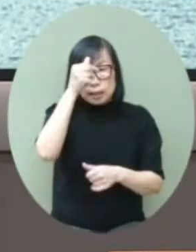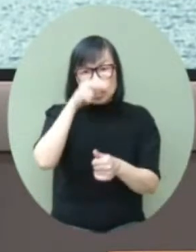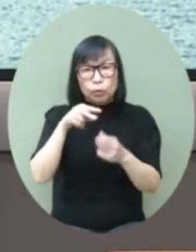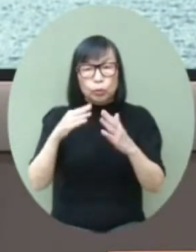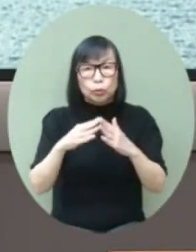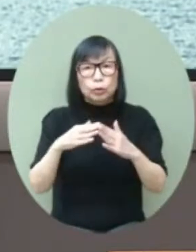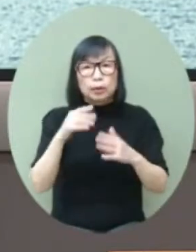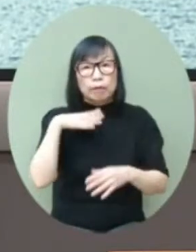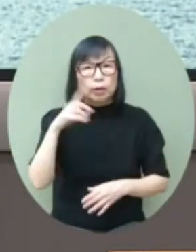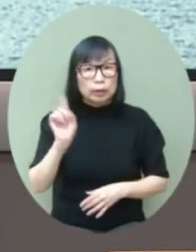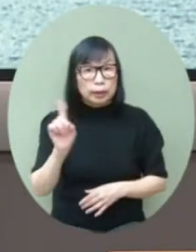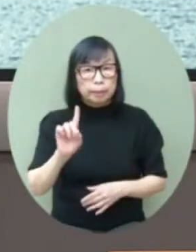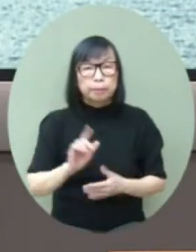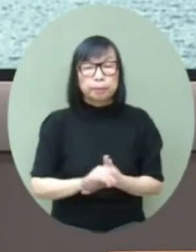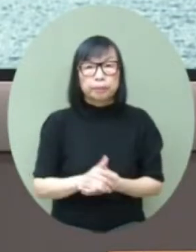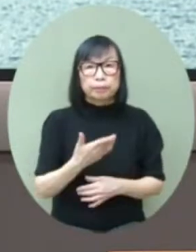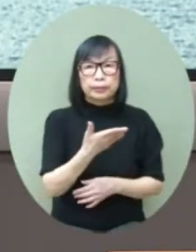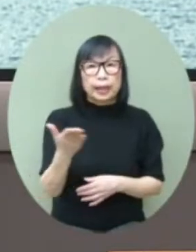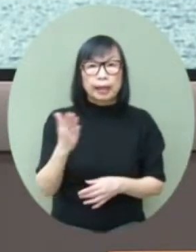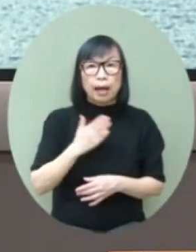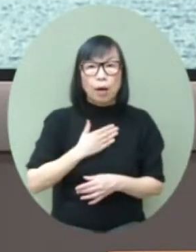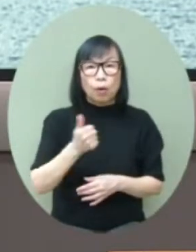positive case. Dr. Ho,